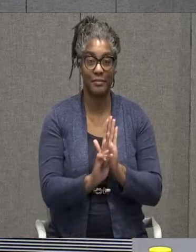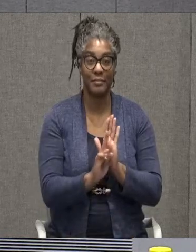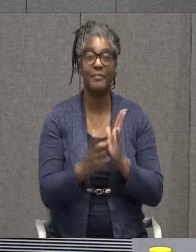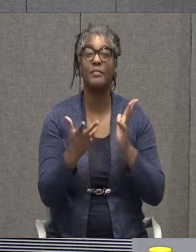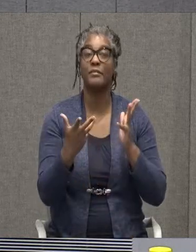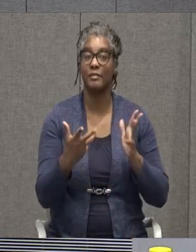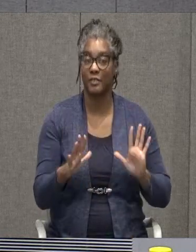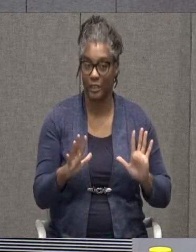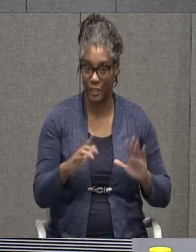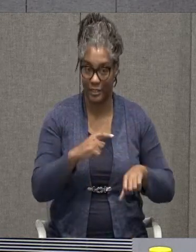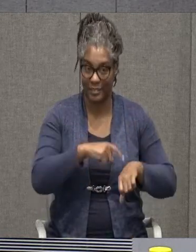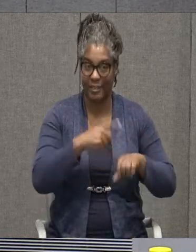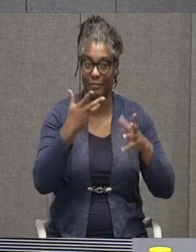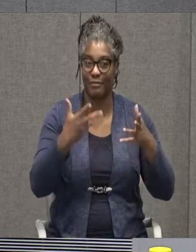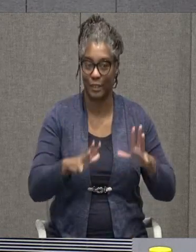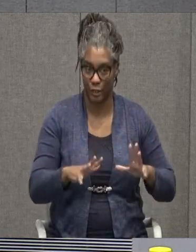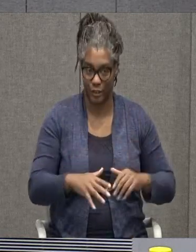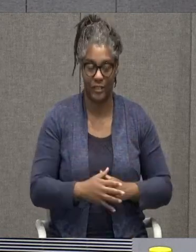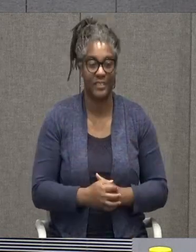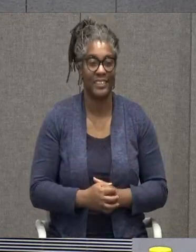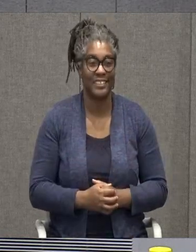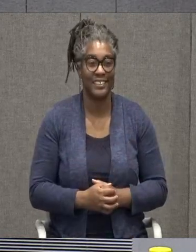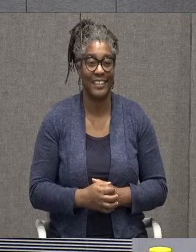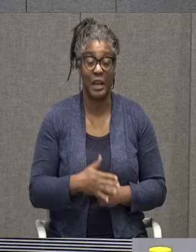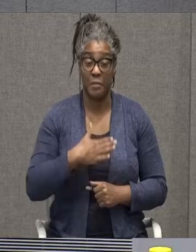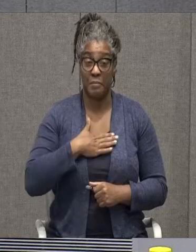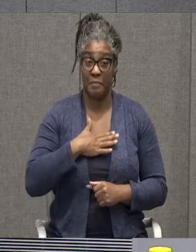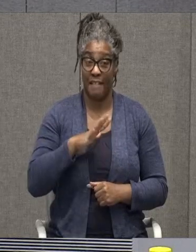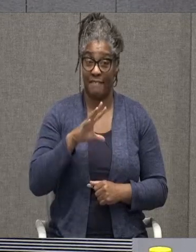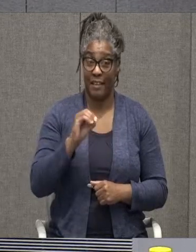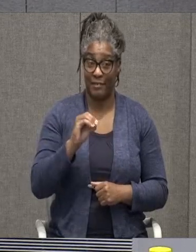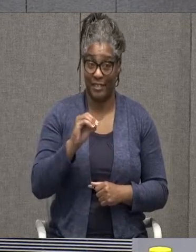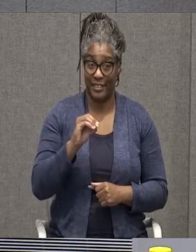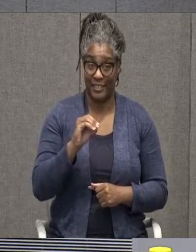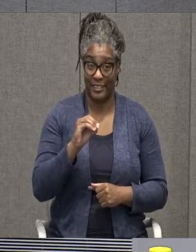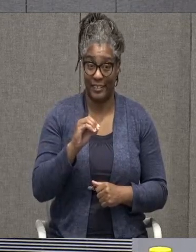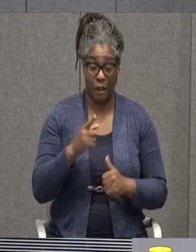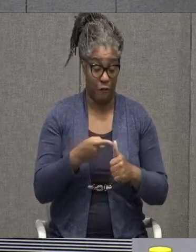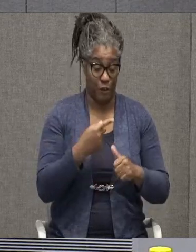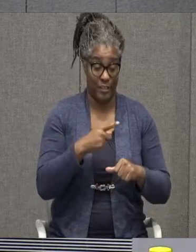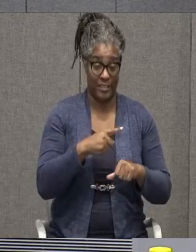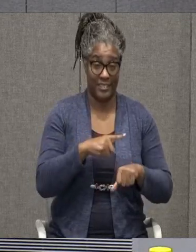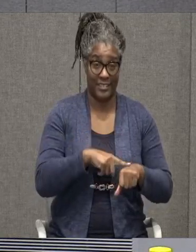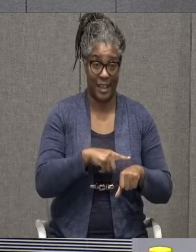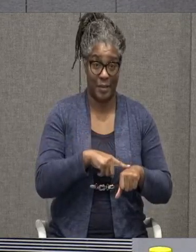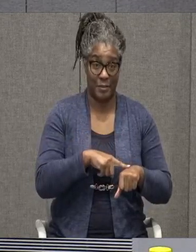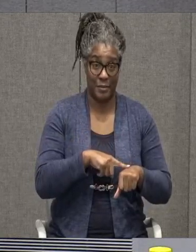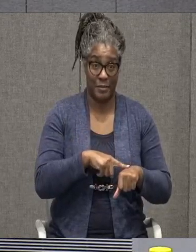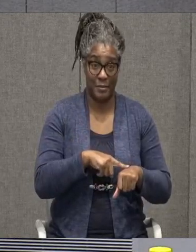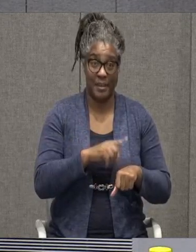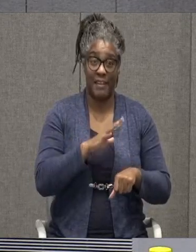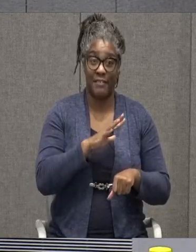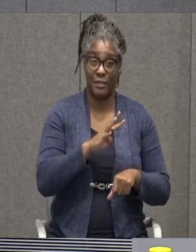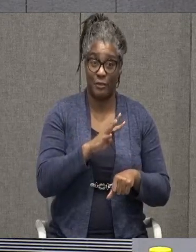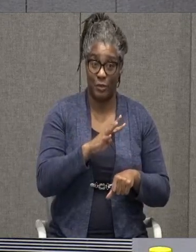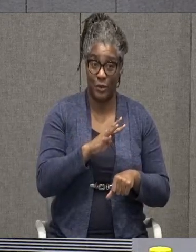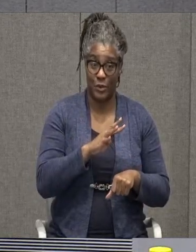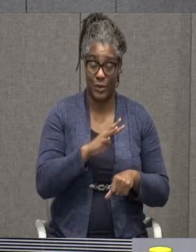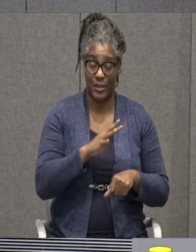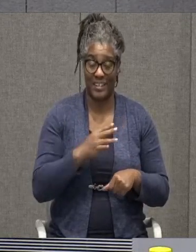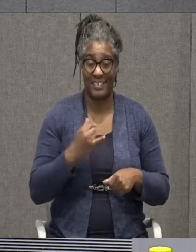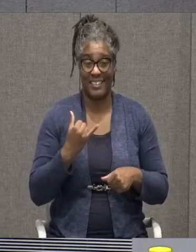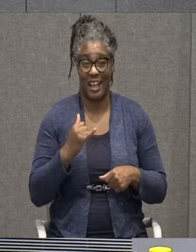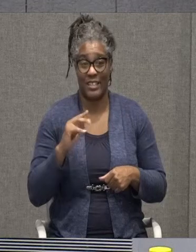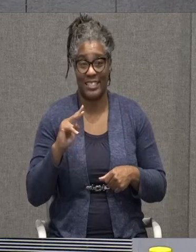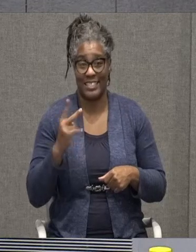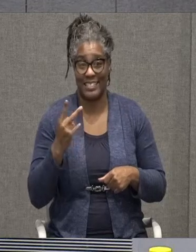And the timer is up. I got 50 there. So the first time I did this, I did 54. The